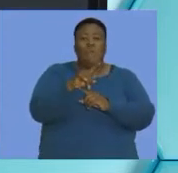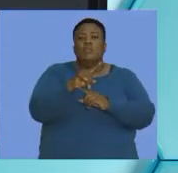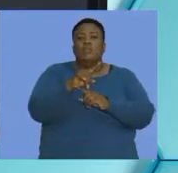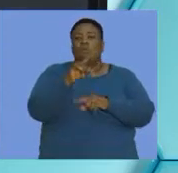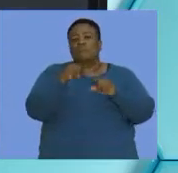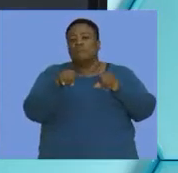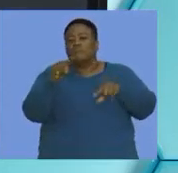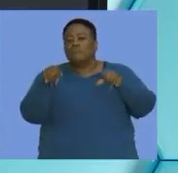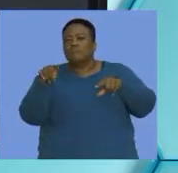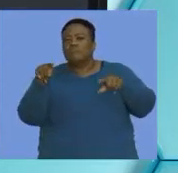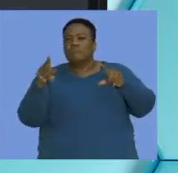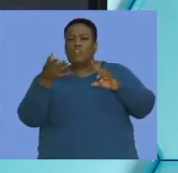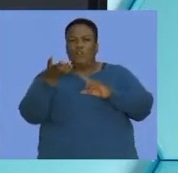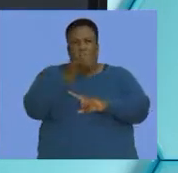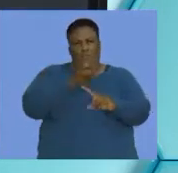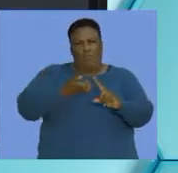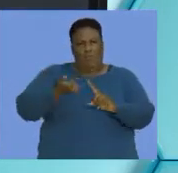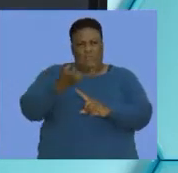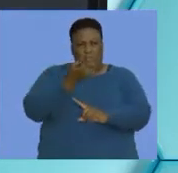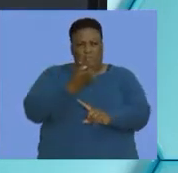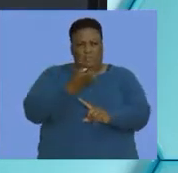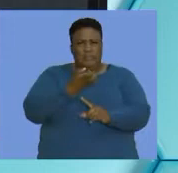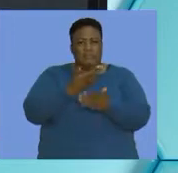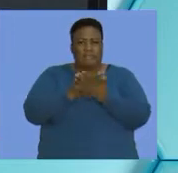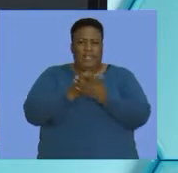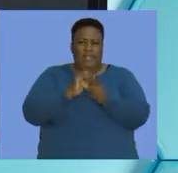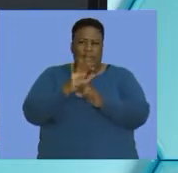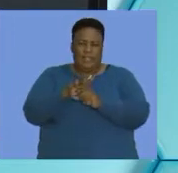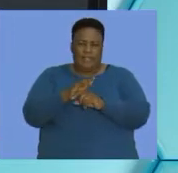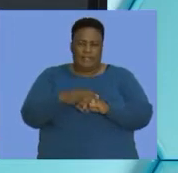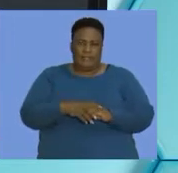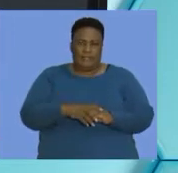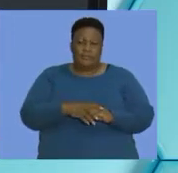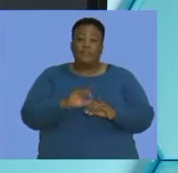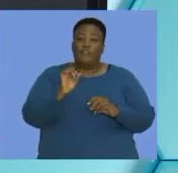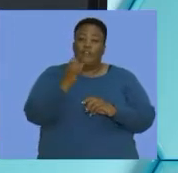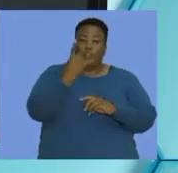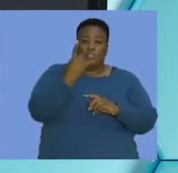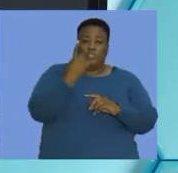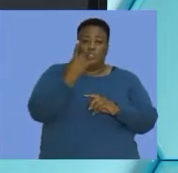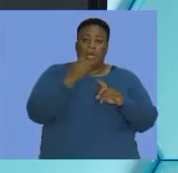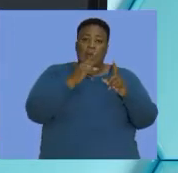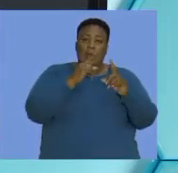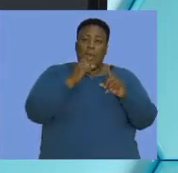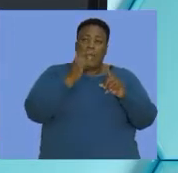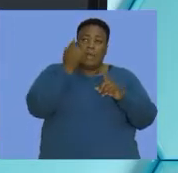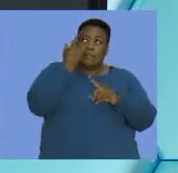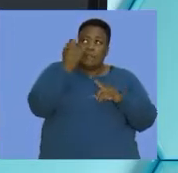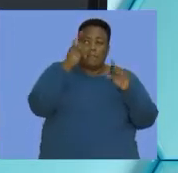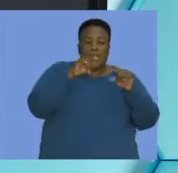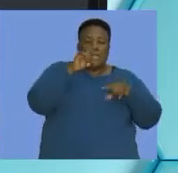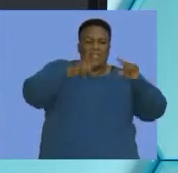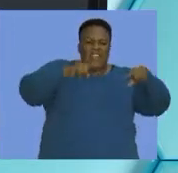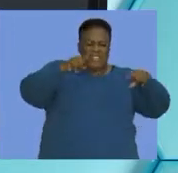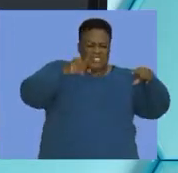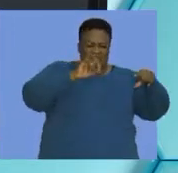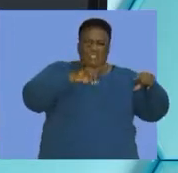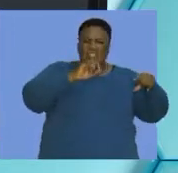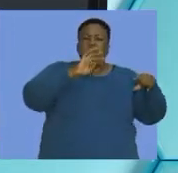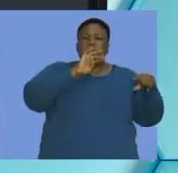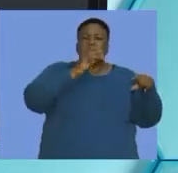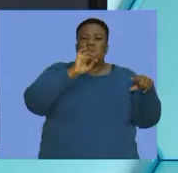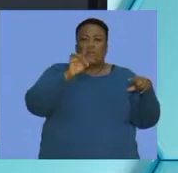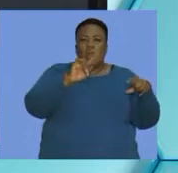of our environment. So let's try and understand what diversity means and what happens when we see